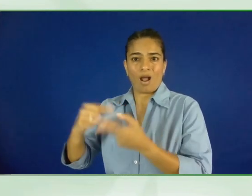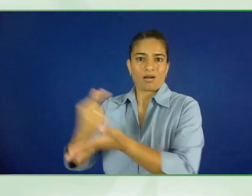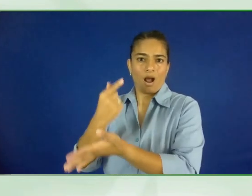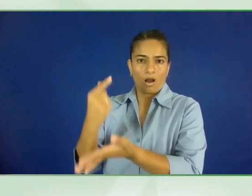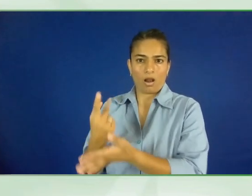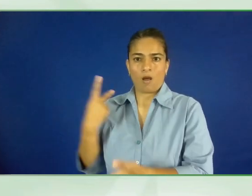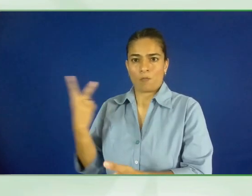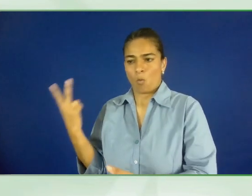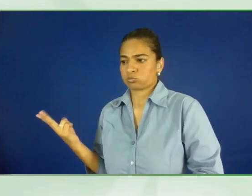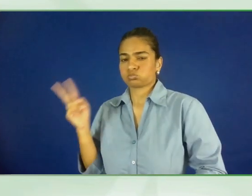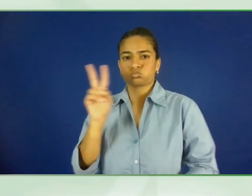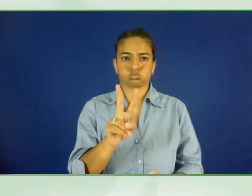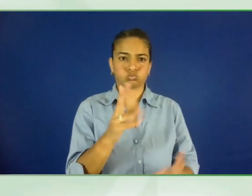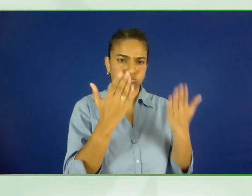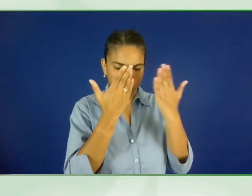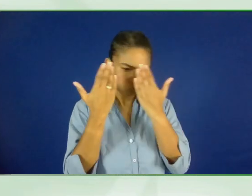the